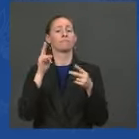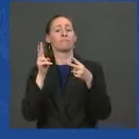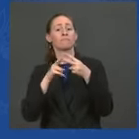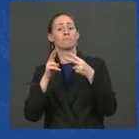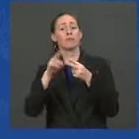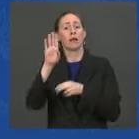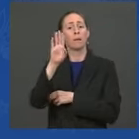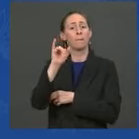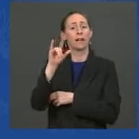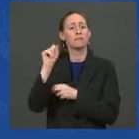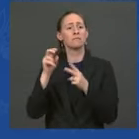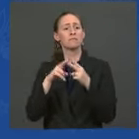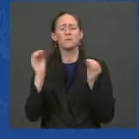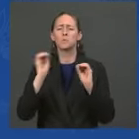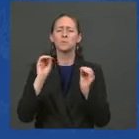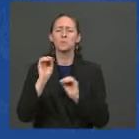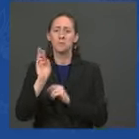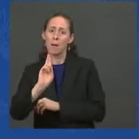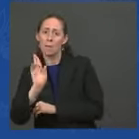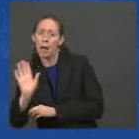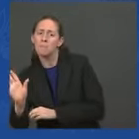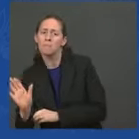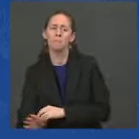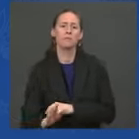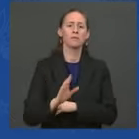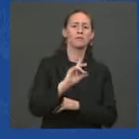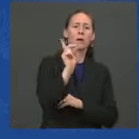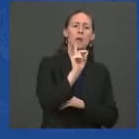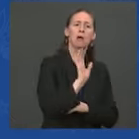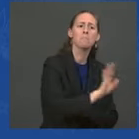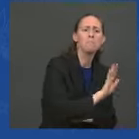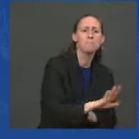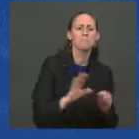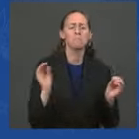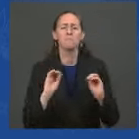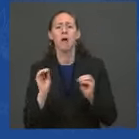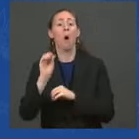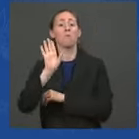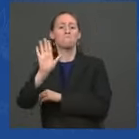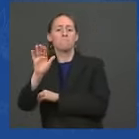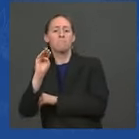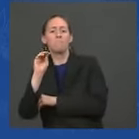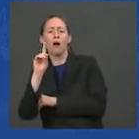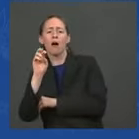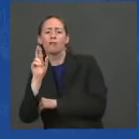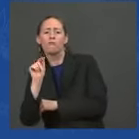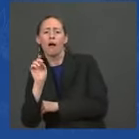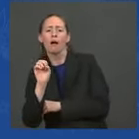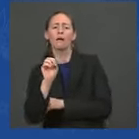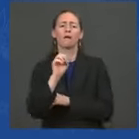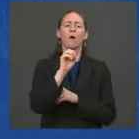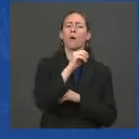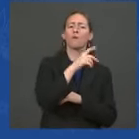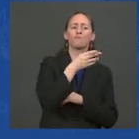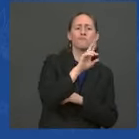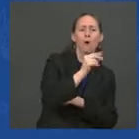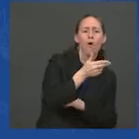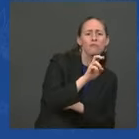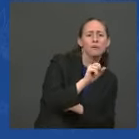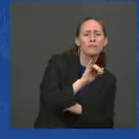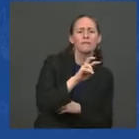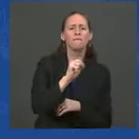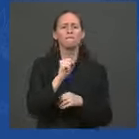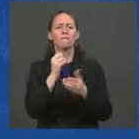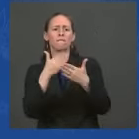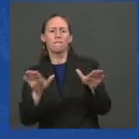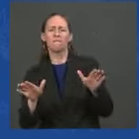not about moderate versus progressive or anything else that pits one American against another. These bills, in